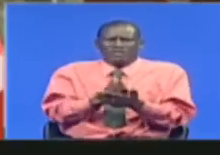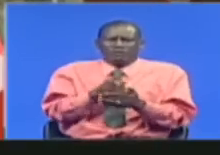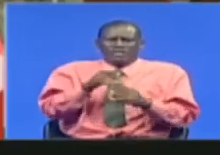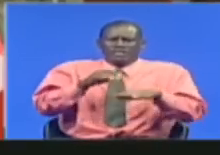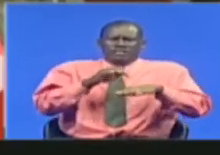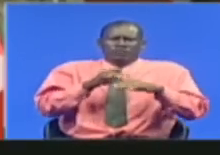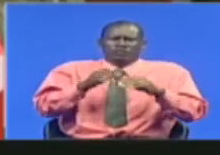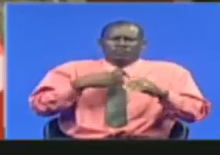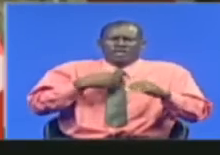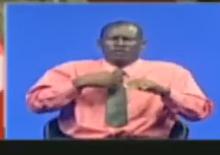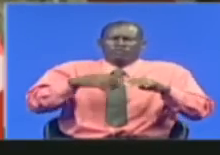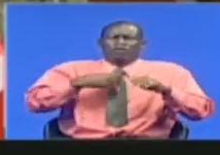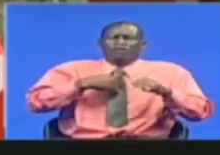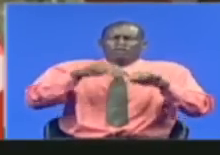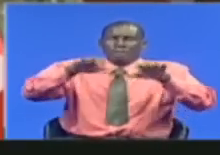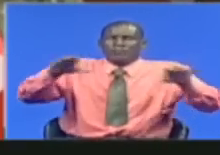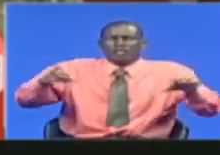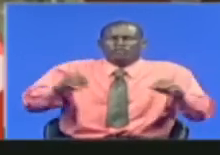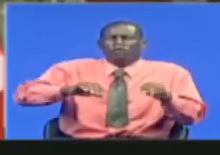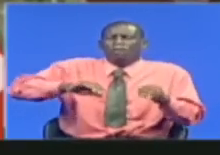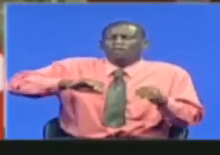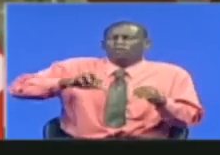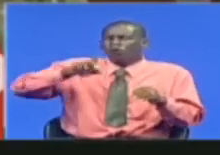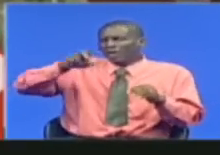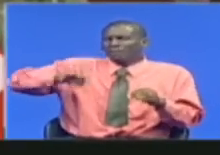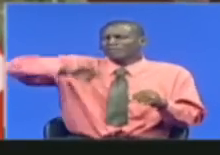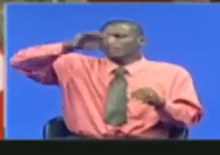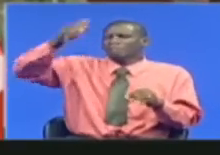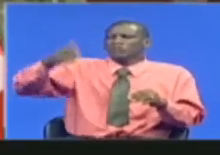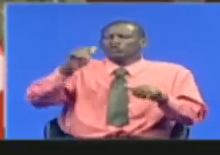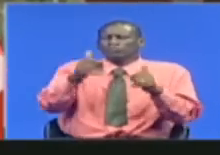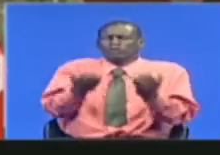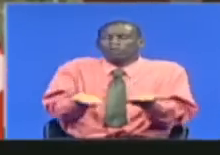out there for mountaineering, but we have not been able to promote it as it deserves.